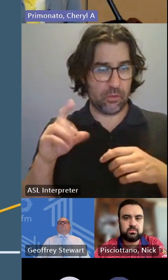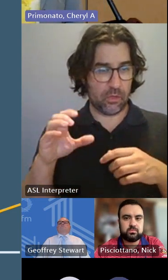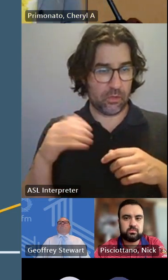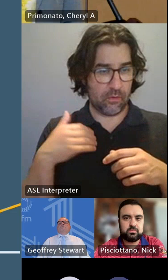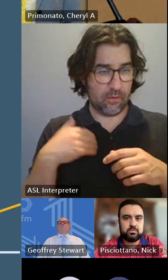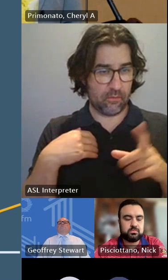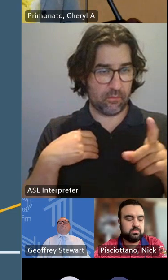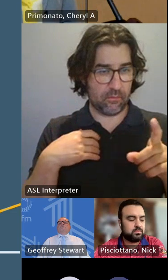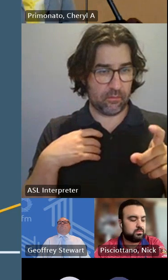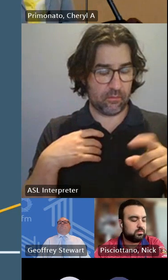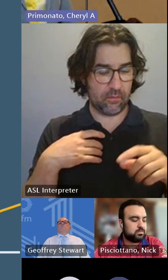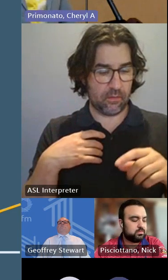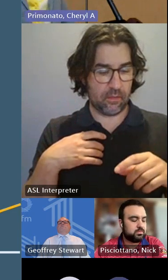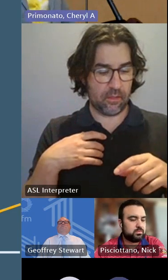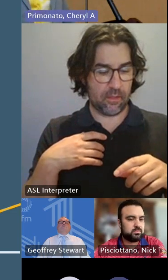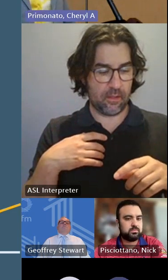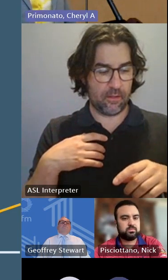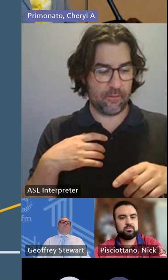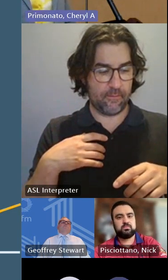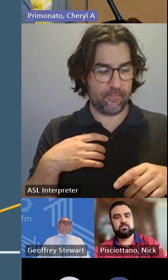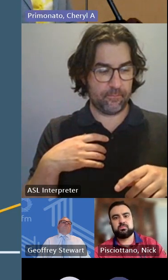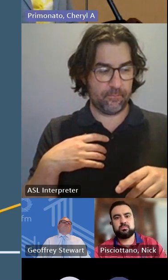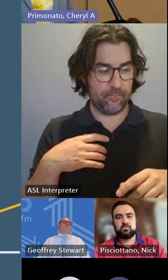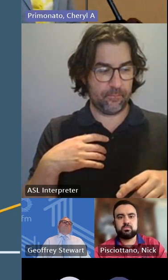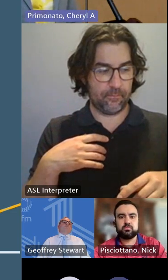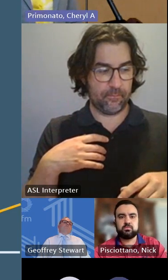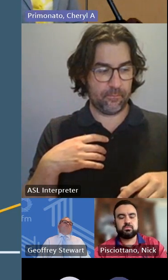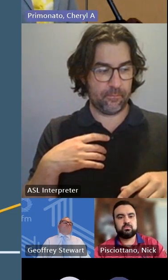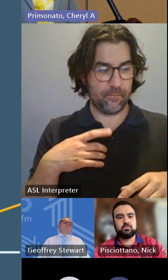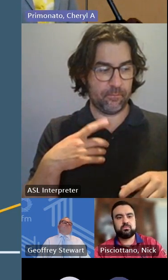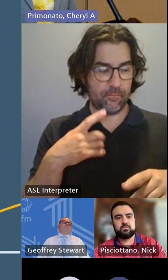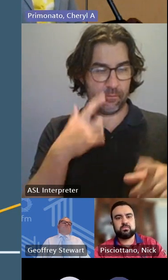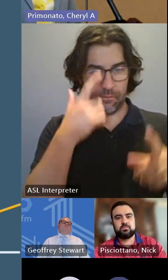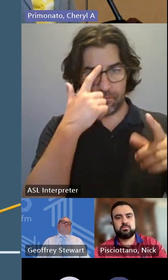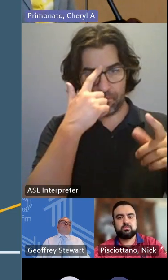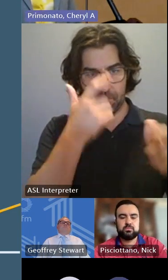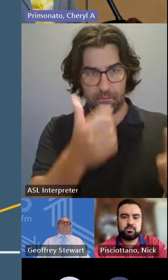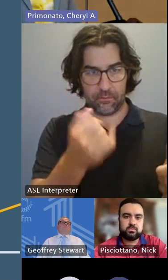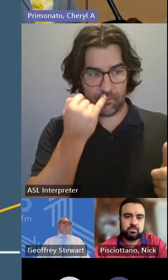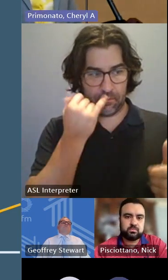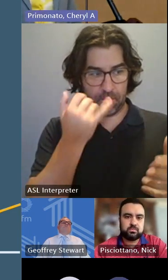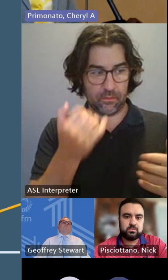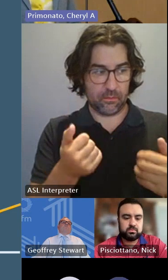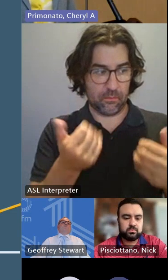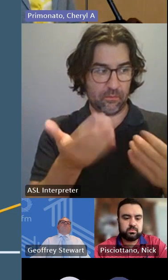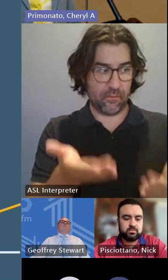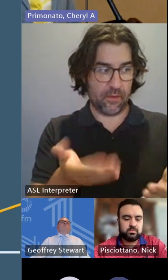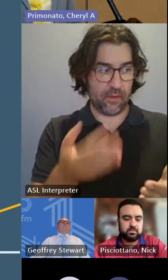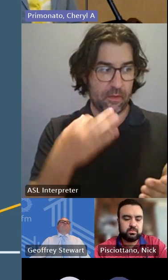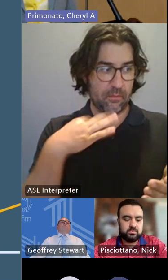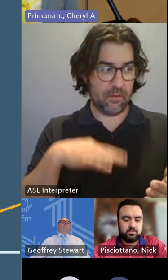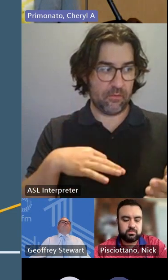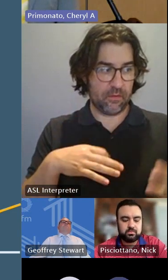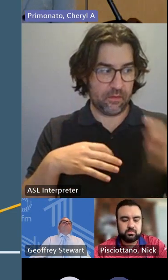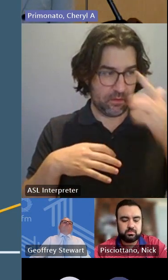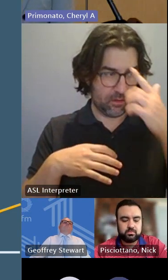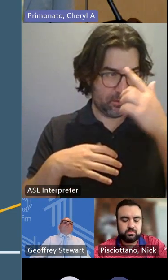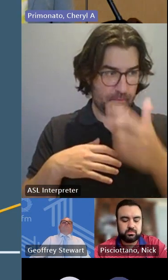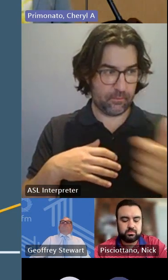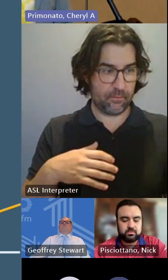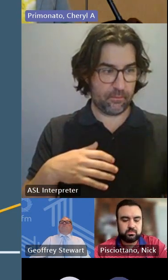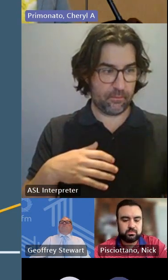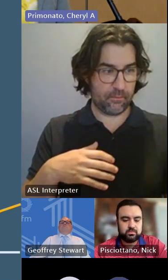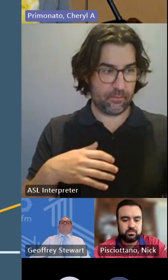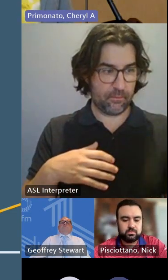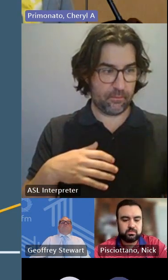Well, it would be up to the entity to decide whether or not they want to provide the benefit to their